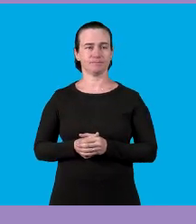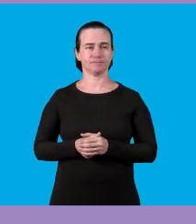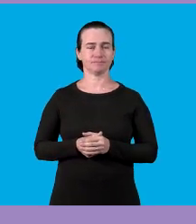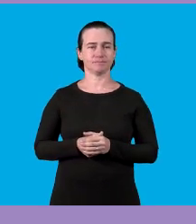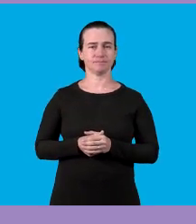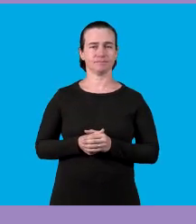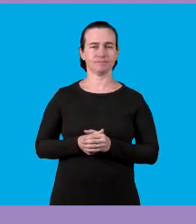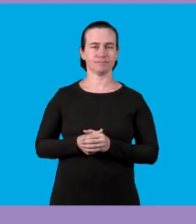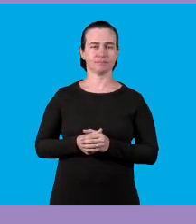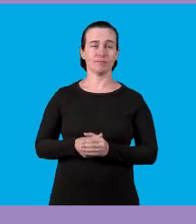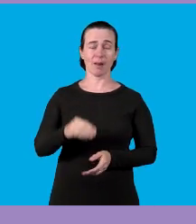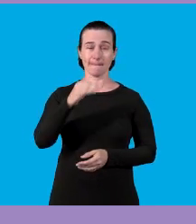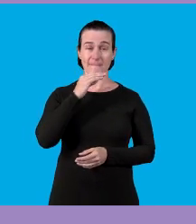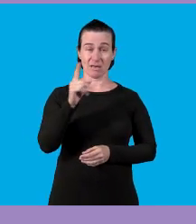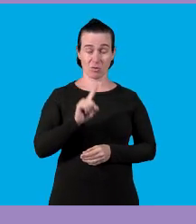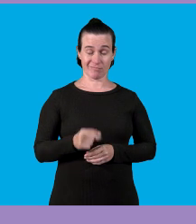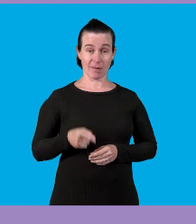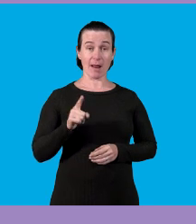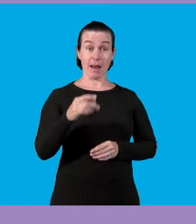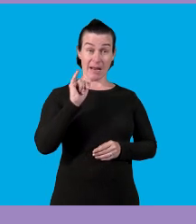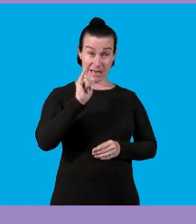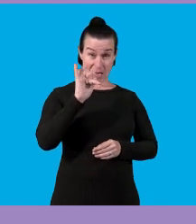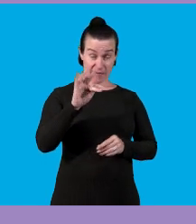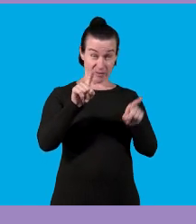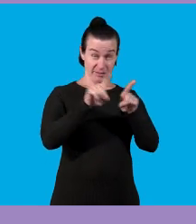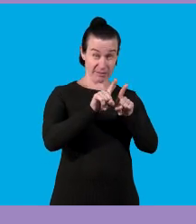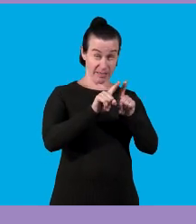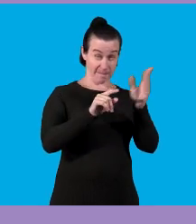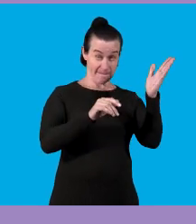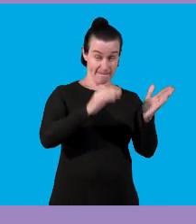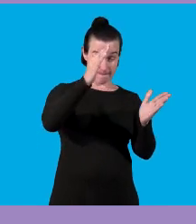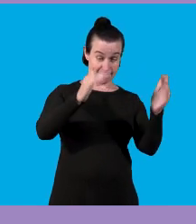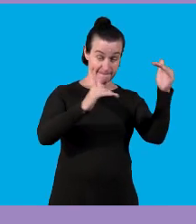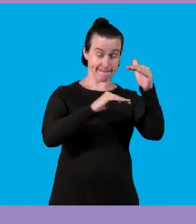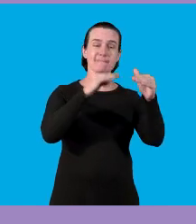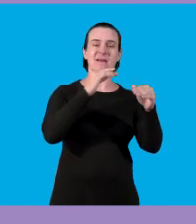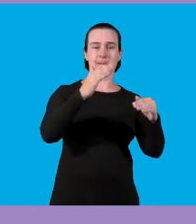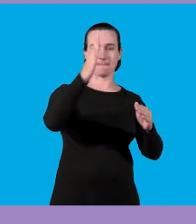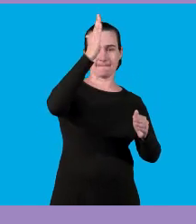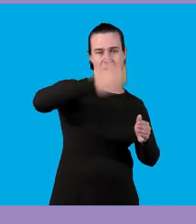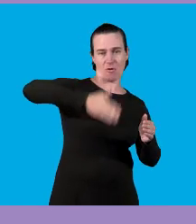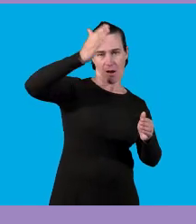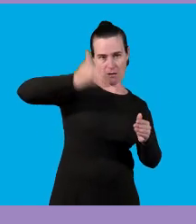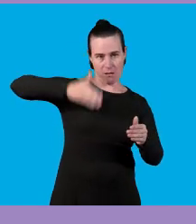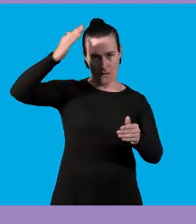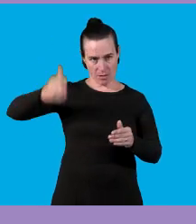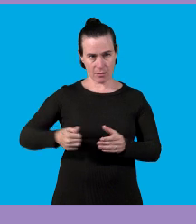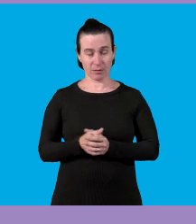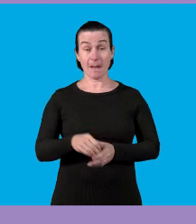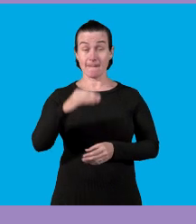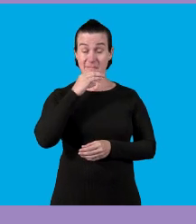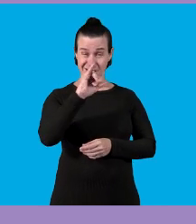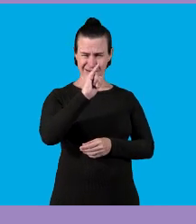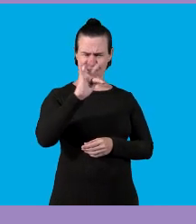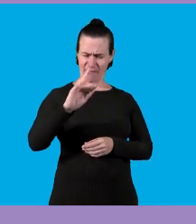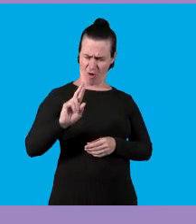sides are parallel, and therefore 54 plus 126 makes 180. So that 180,